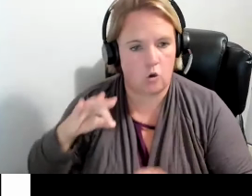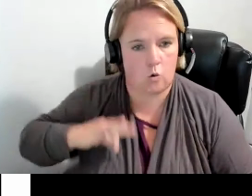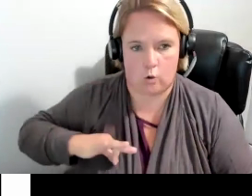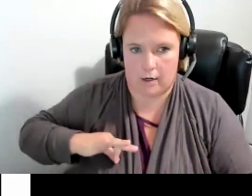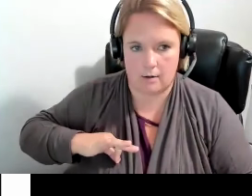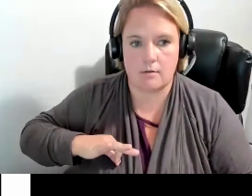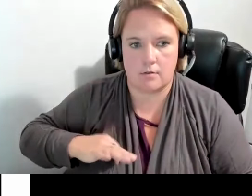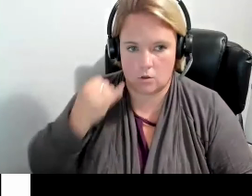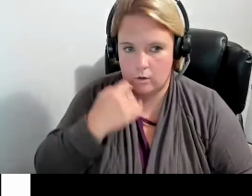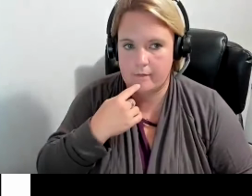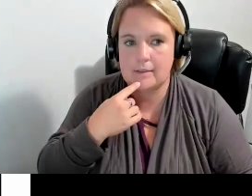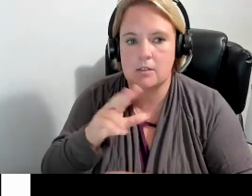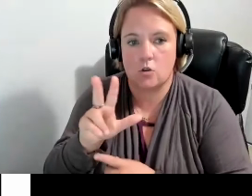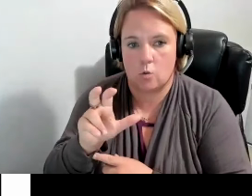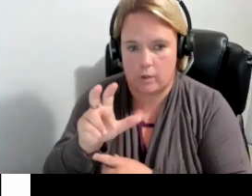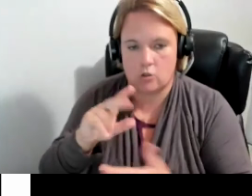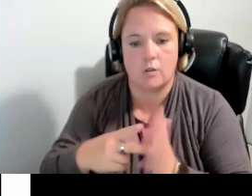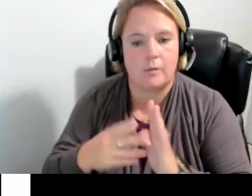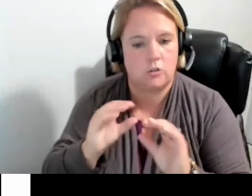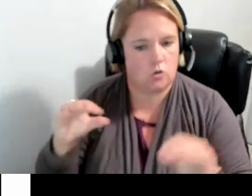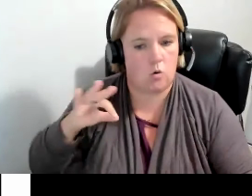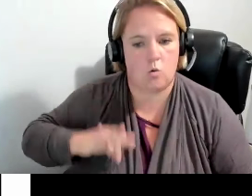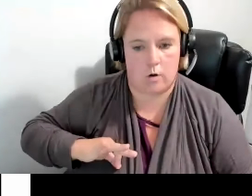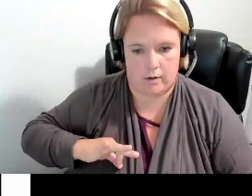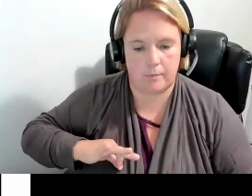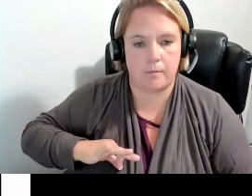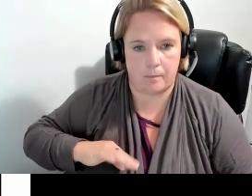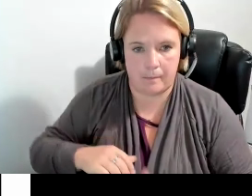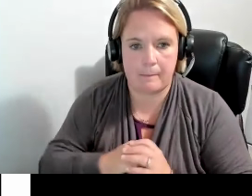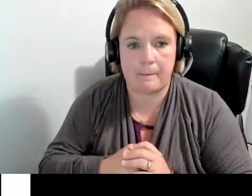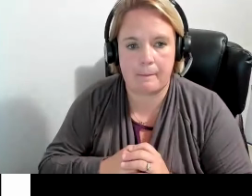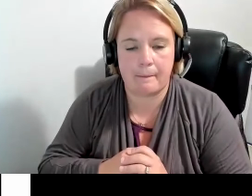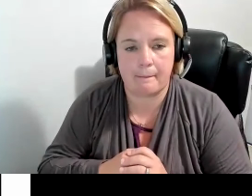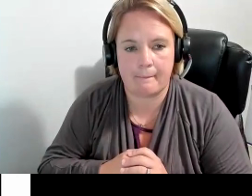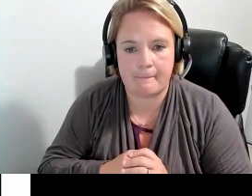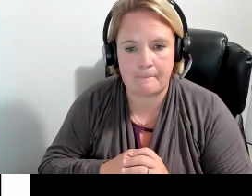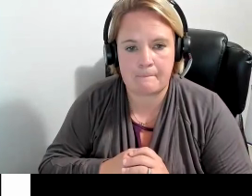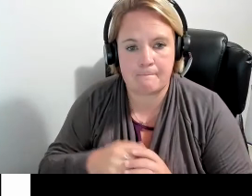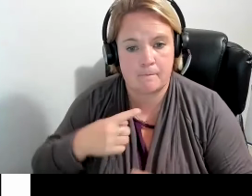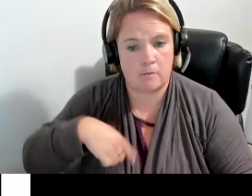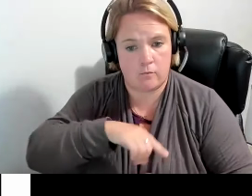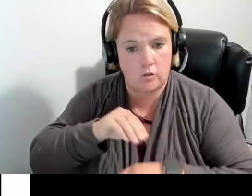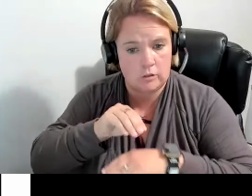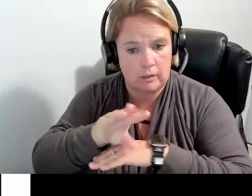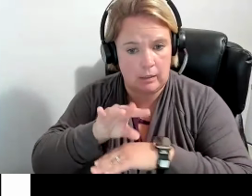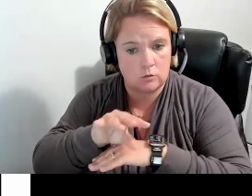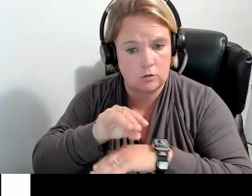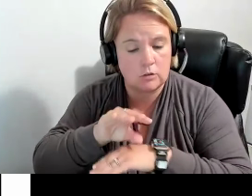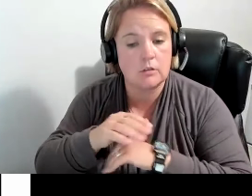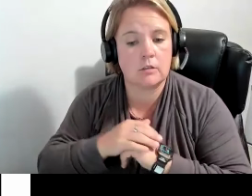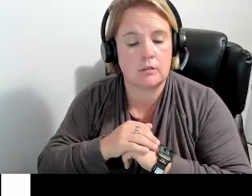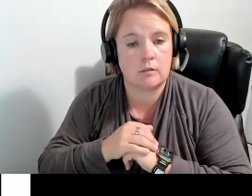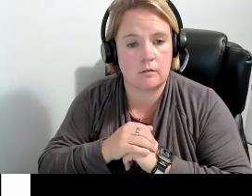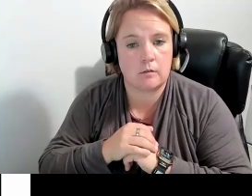that's correct, yeah, correct. Yeah, and that's the thing, like a lot of times, like even for us counselors, before we started doing a lot of this in